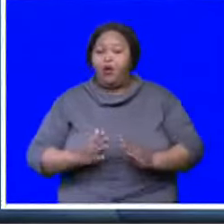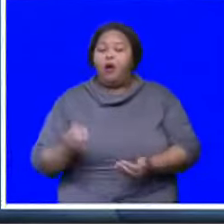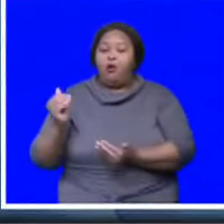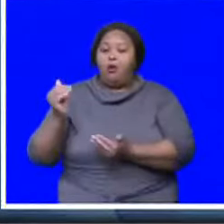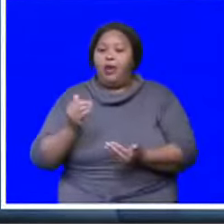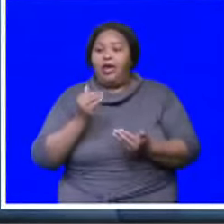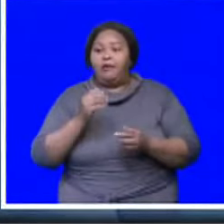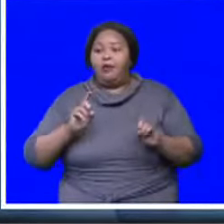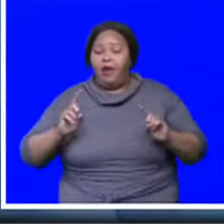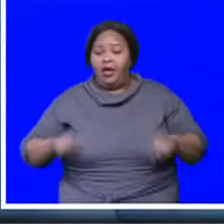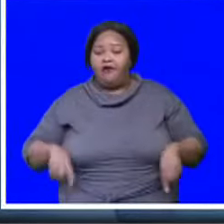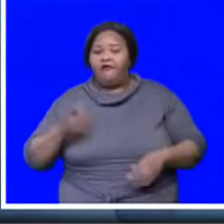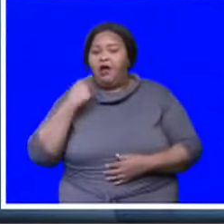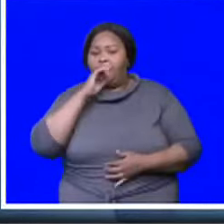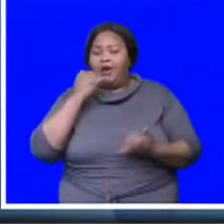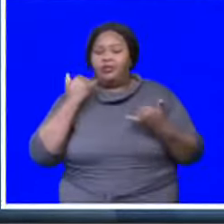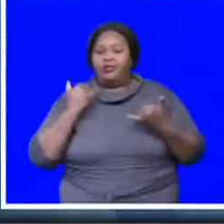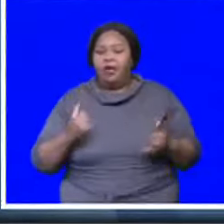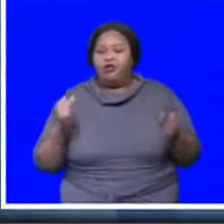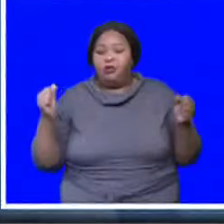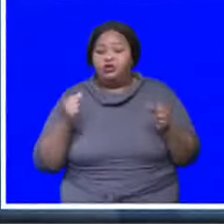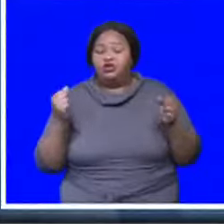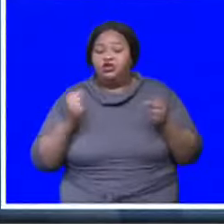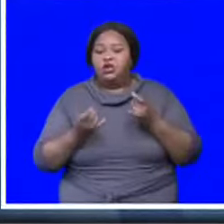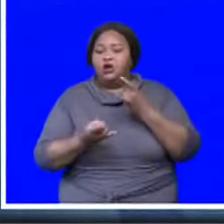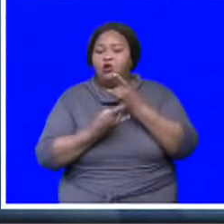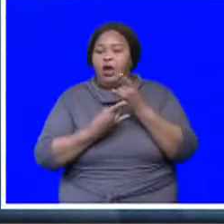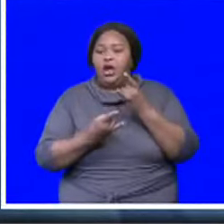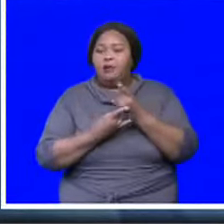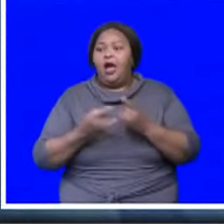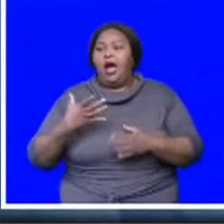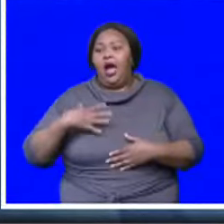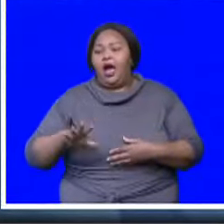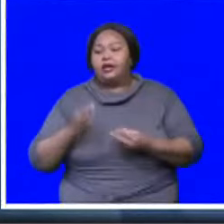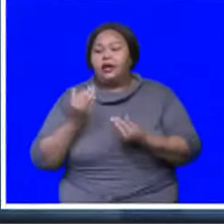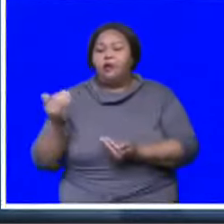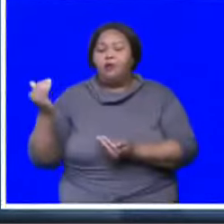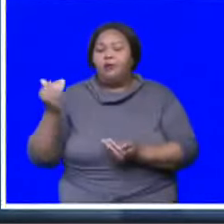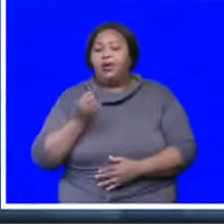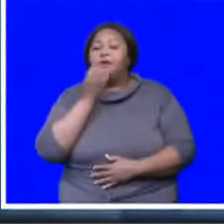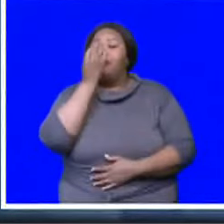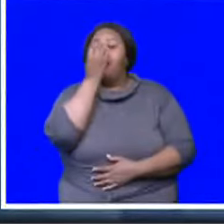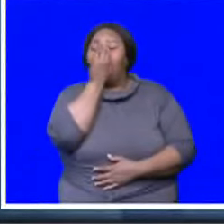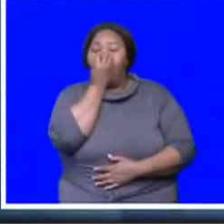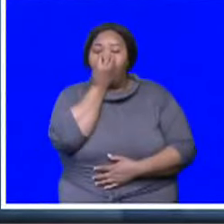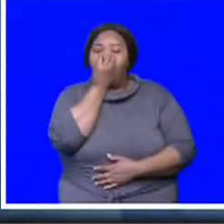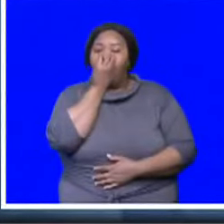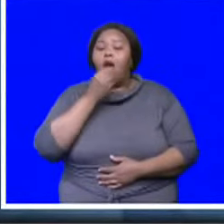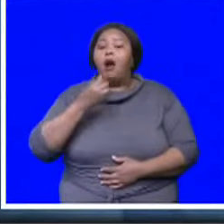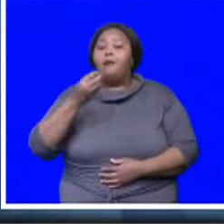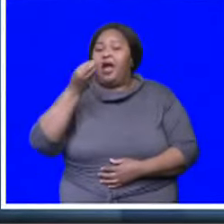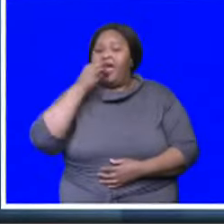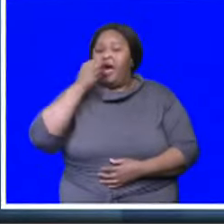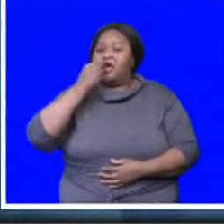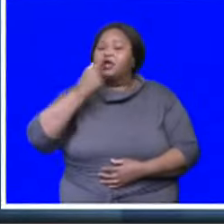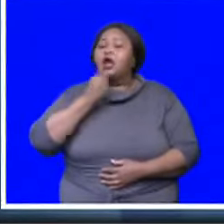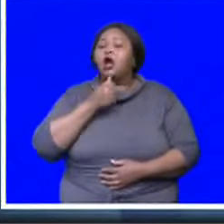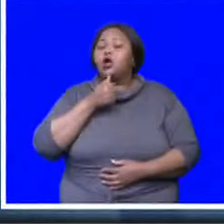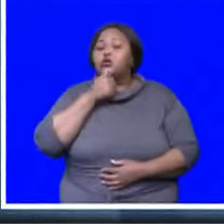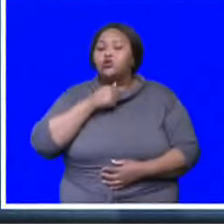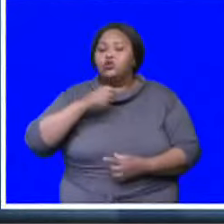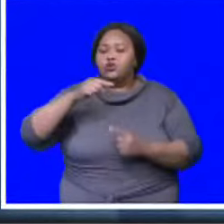sibantwana nje abantu babonelela abanye babo oxygen labanye bafidwa ngema tubes labanye vele bancane kakhulu safuna beke esifubeni senina